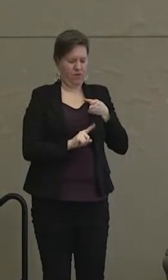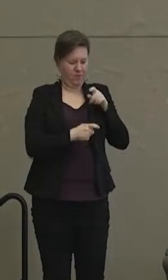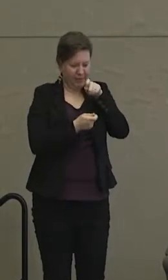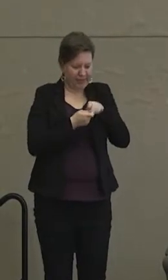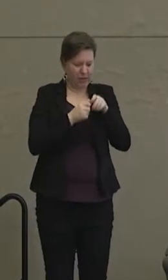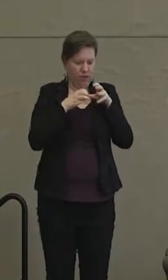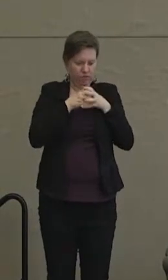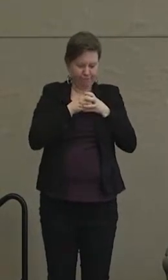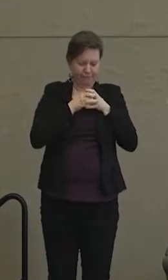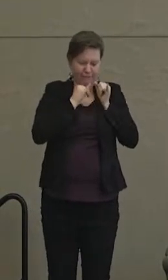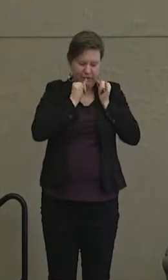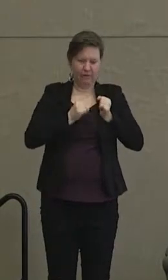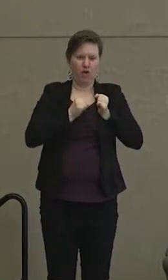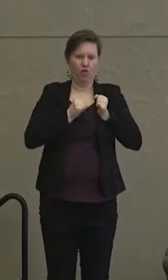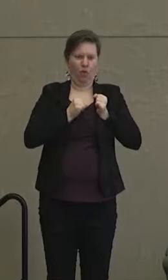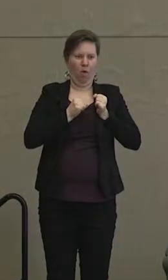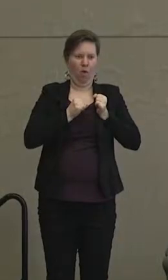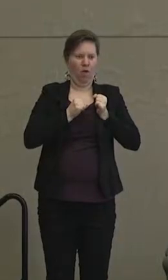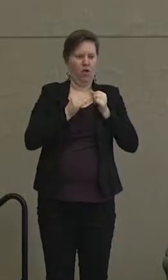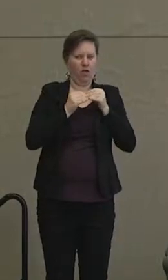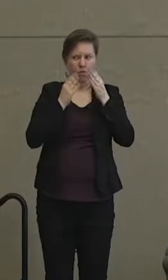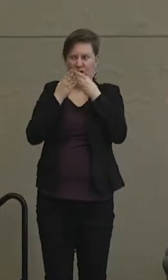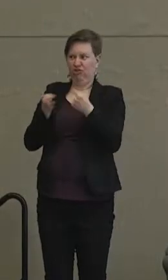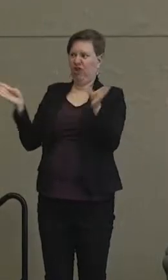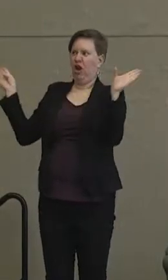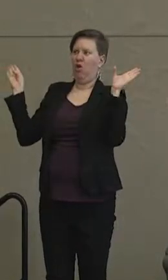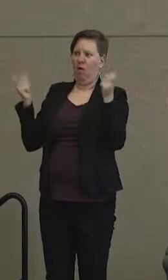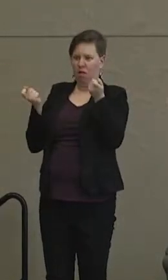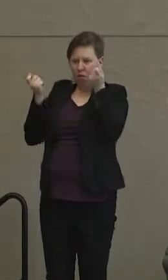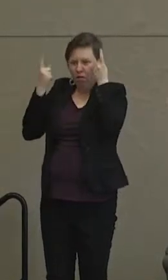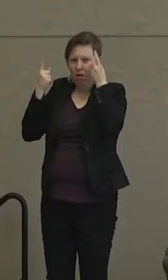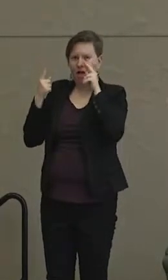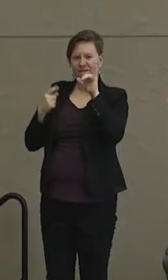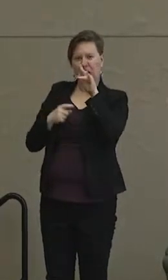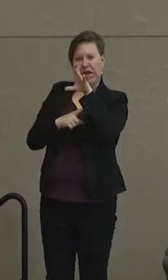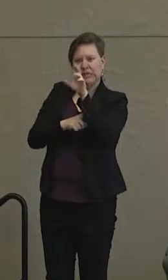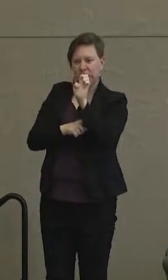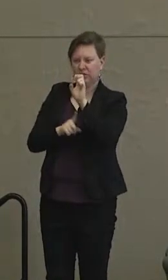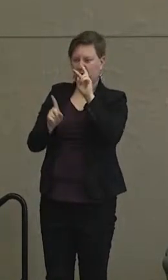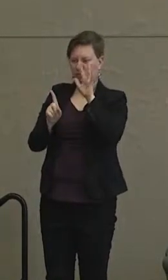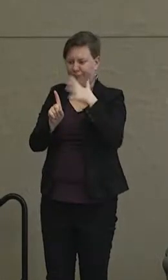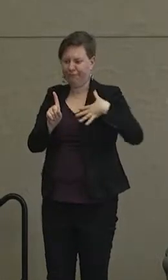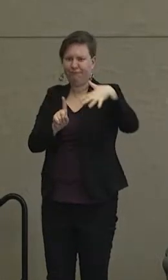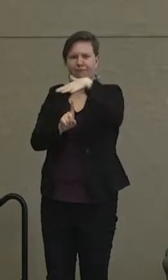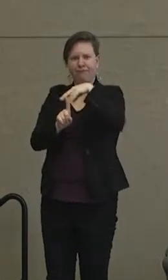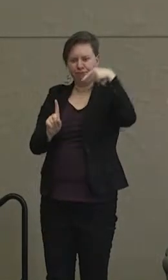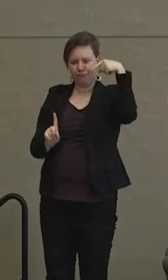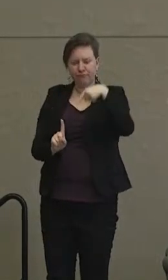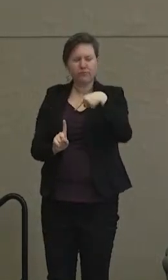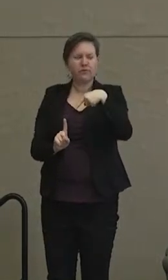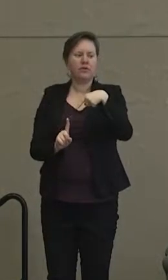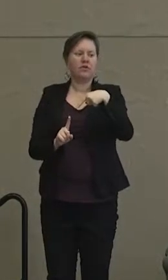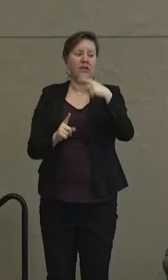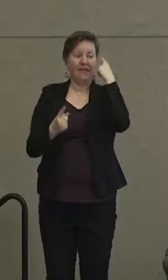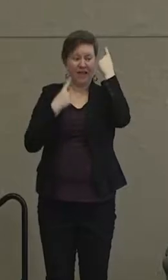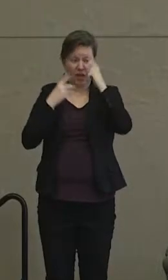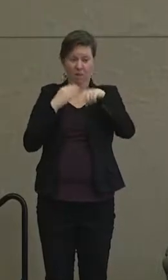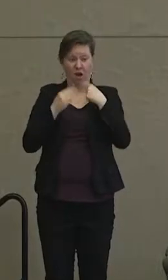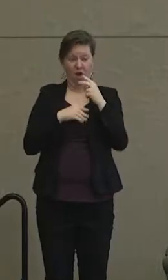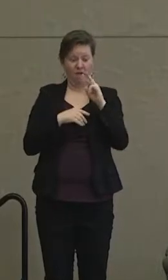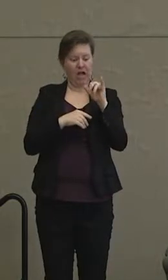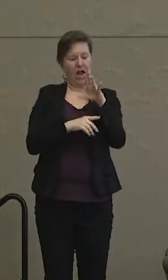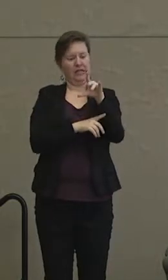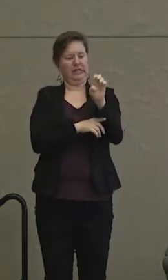particular individualized and more generalized understanding about violence, and particularly gender-based violence, to thinking about violence in this